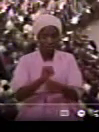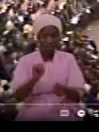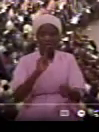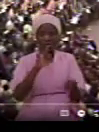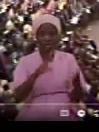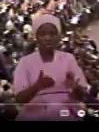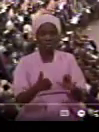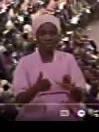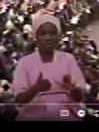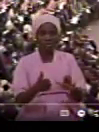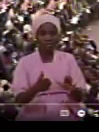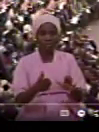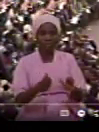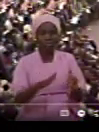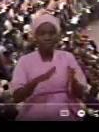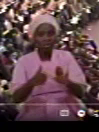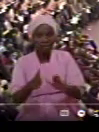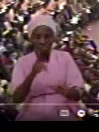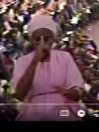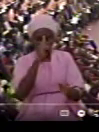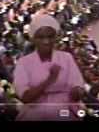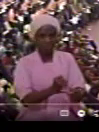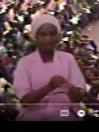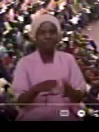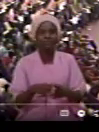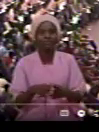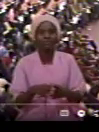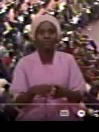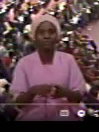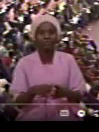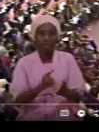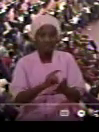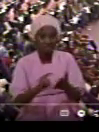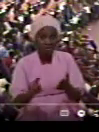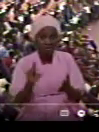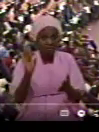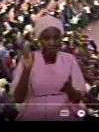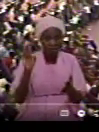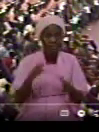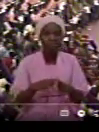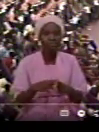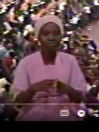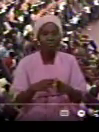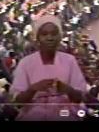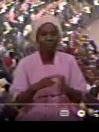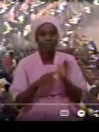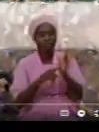dead. Dead faith. Look at this, verse 18. Show me